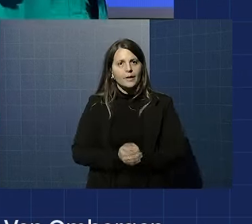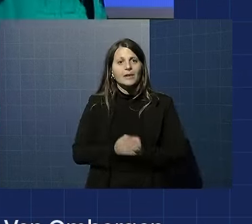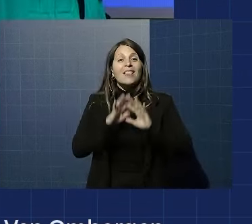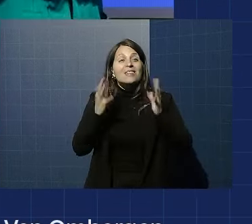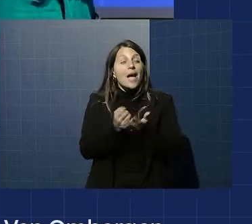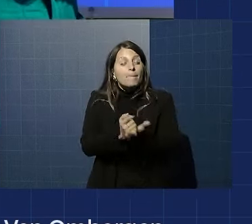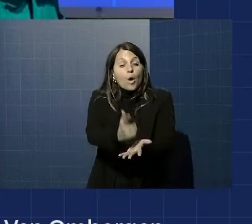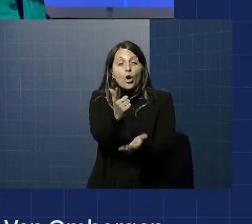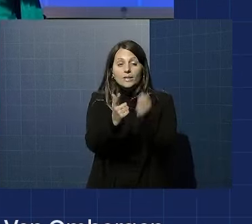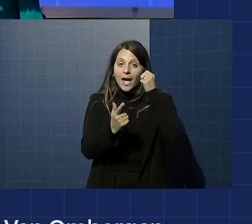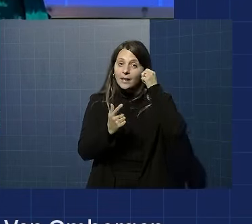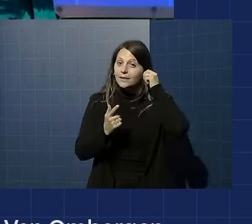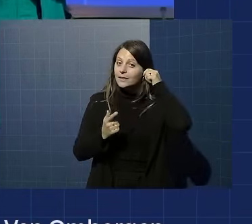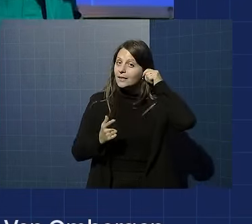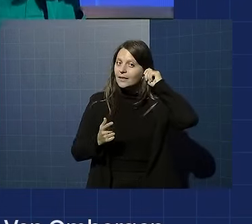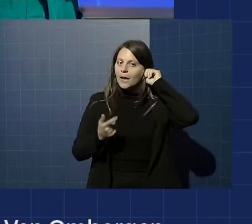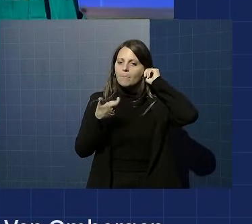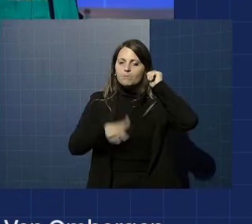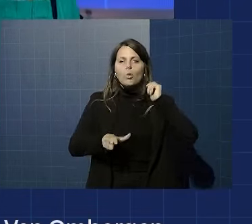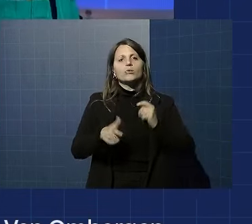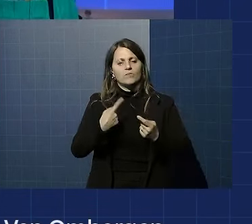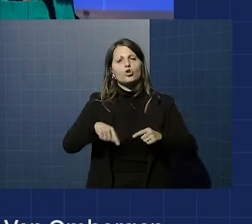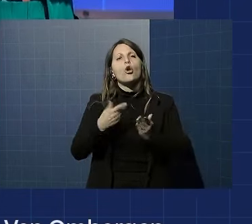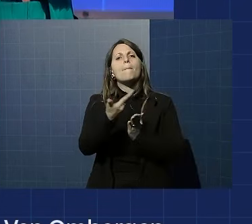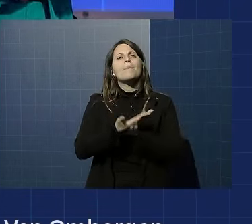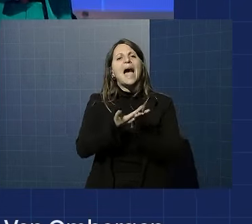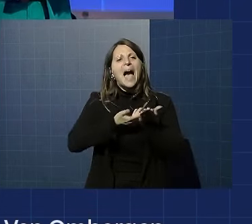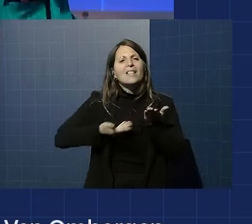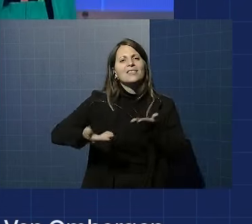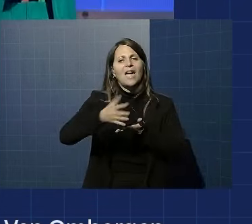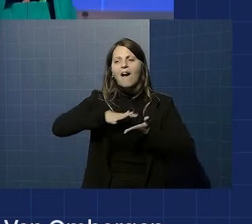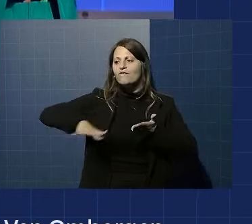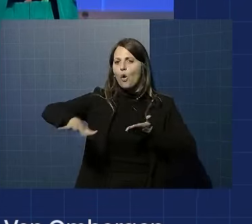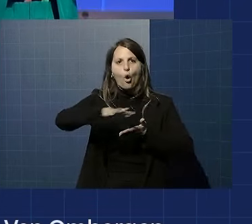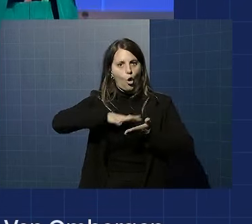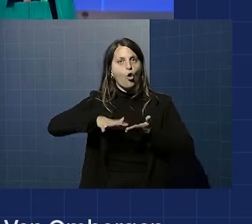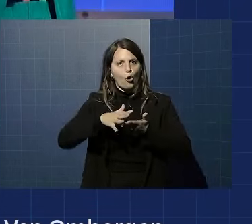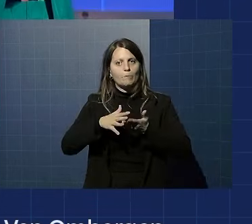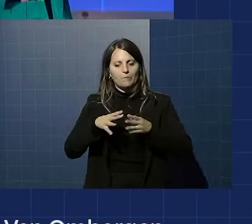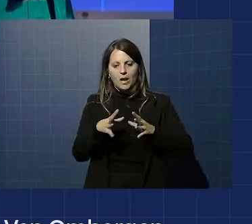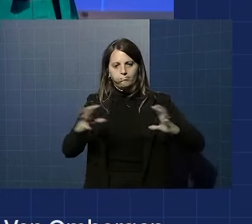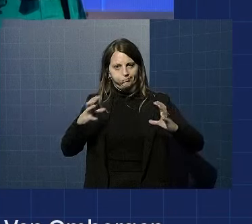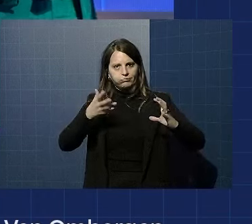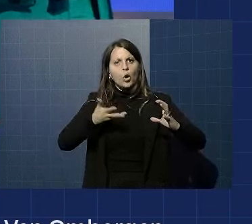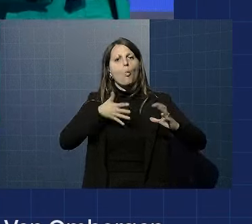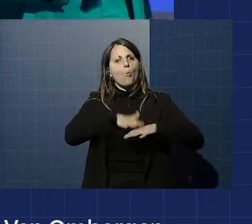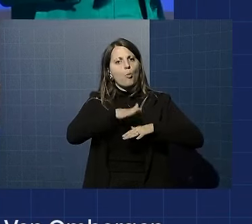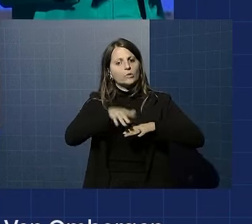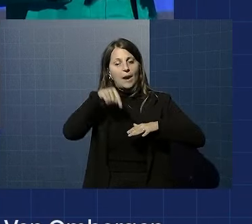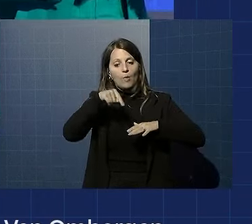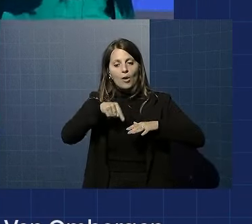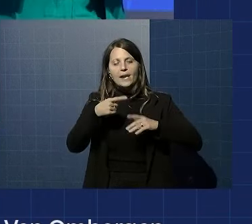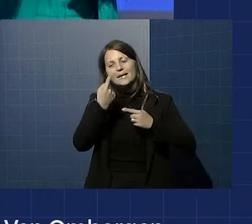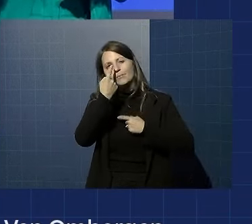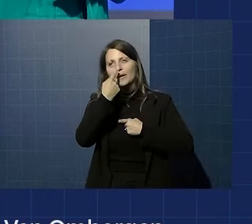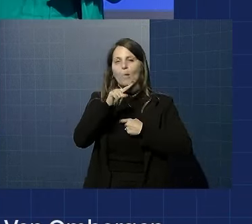that, where we try to simulate some of the very extreme environments that we have in space, and we use that also to